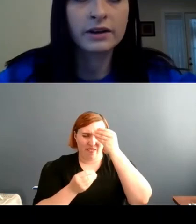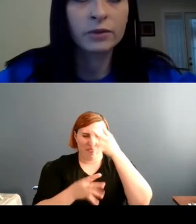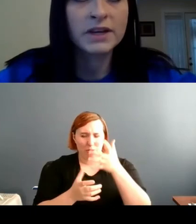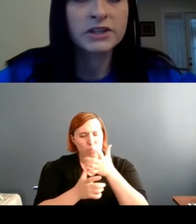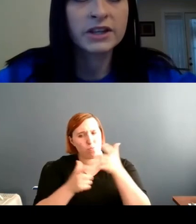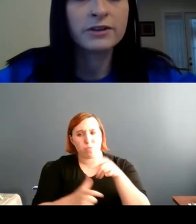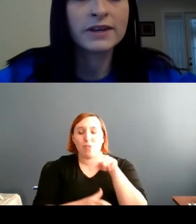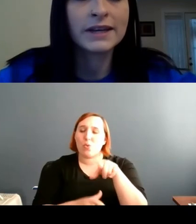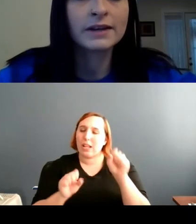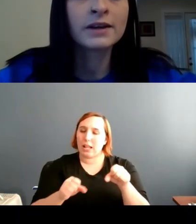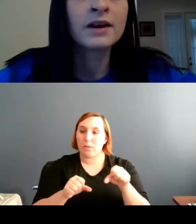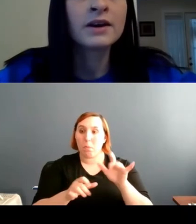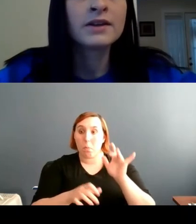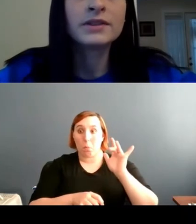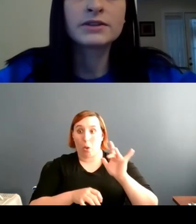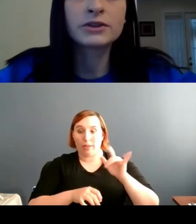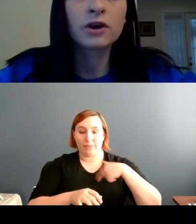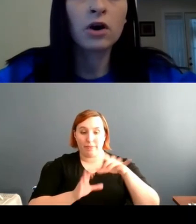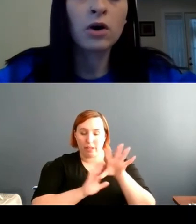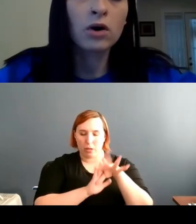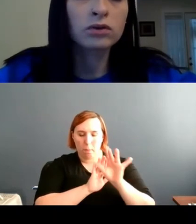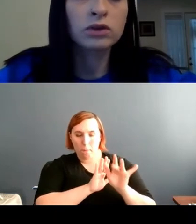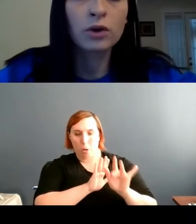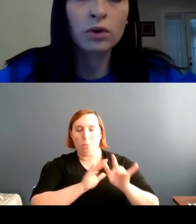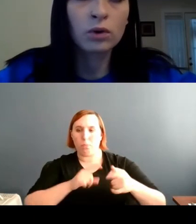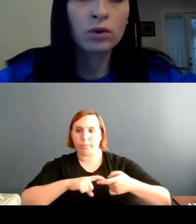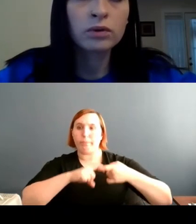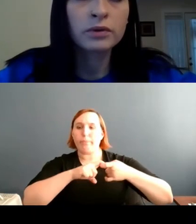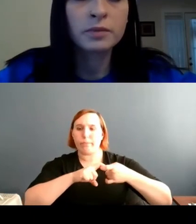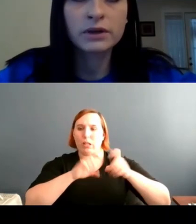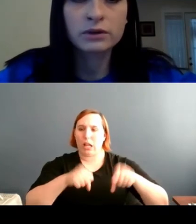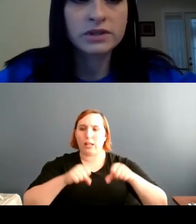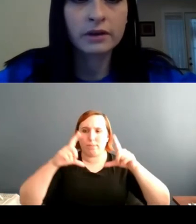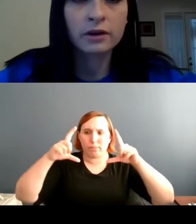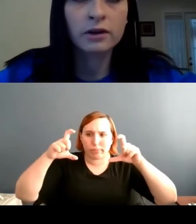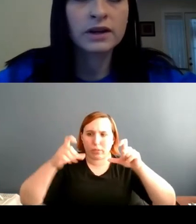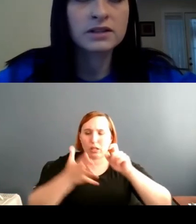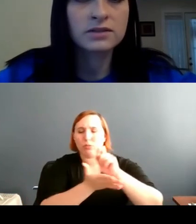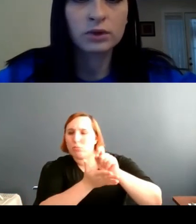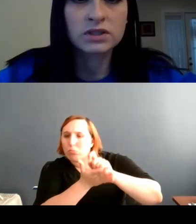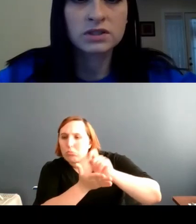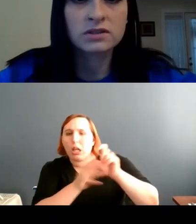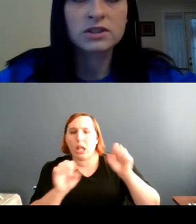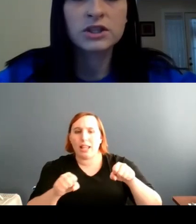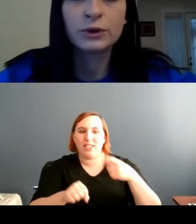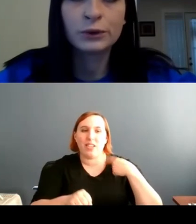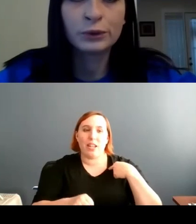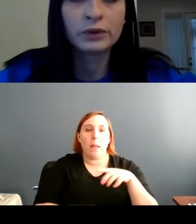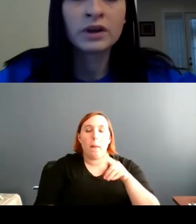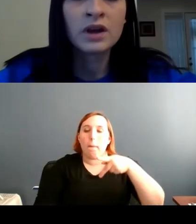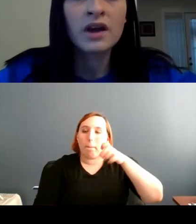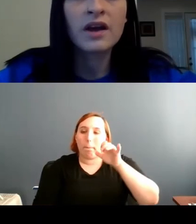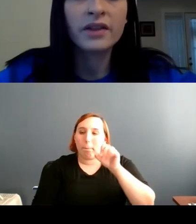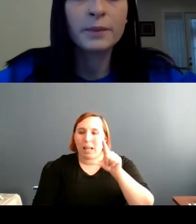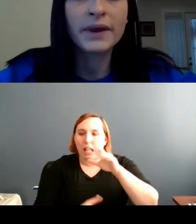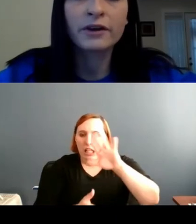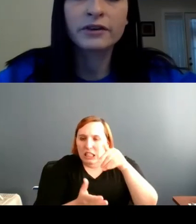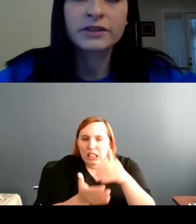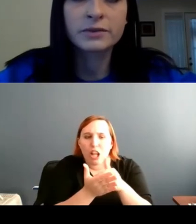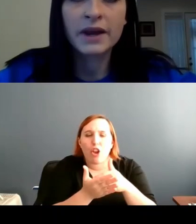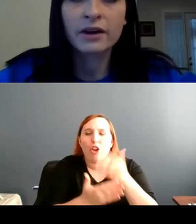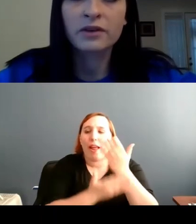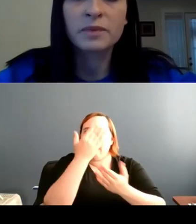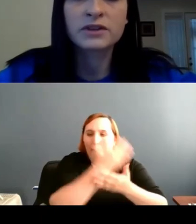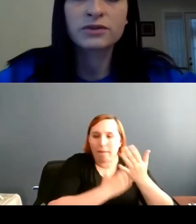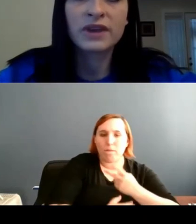down any information that you need. These are all local, the Peel Center, Hands of Voices, Hune, and then